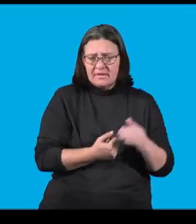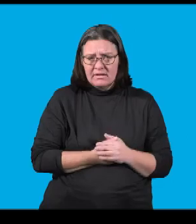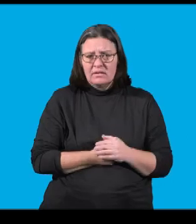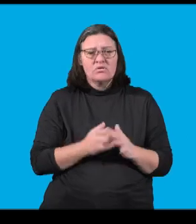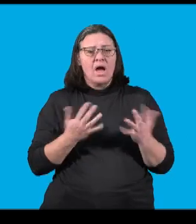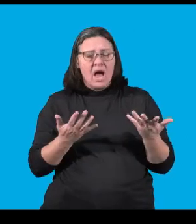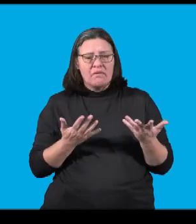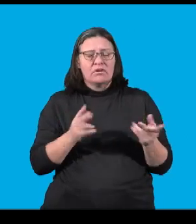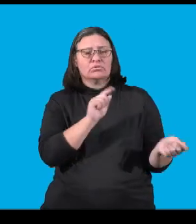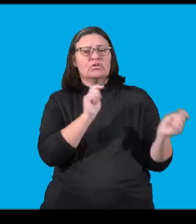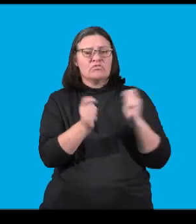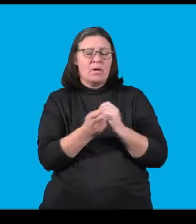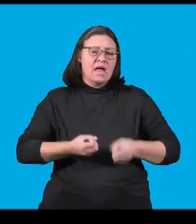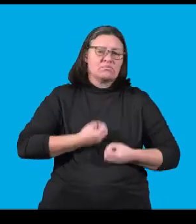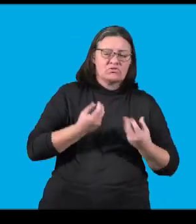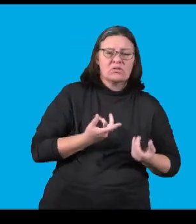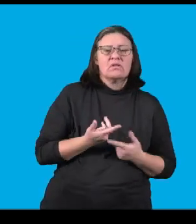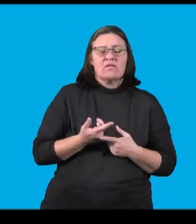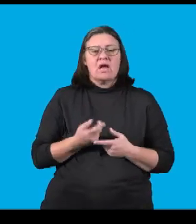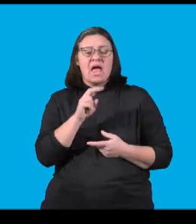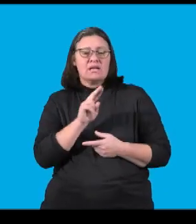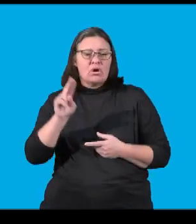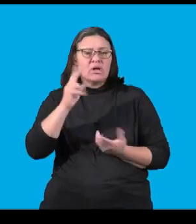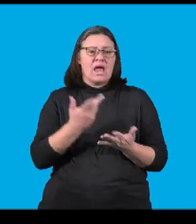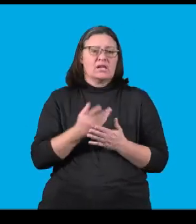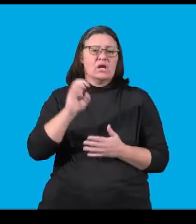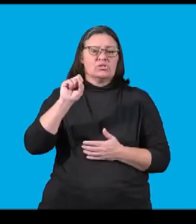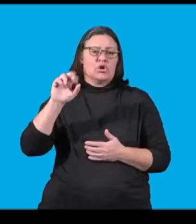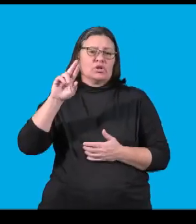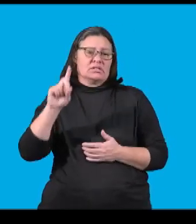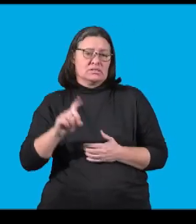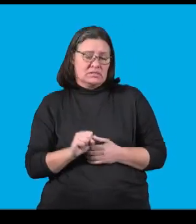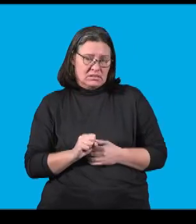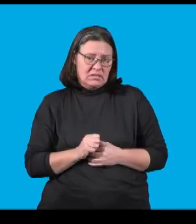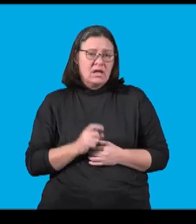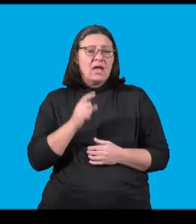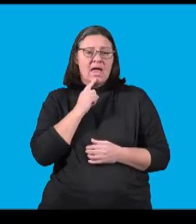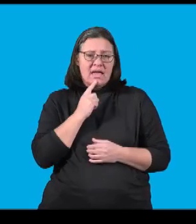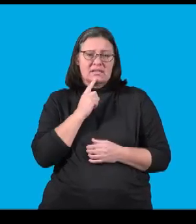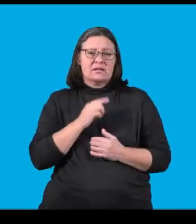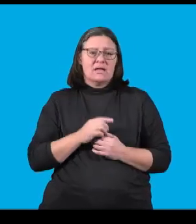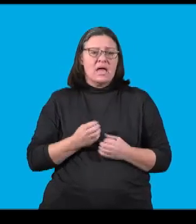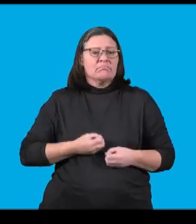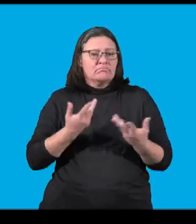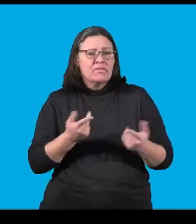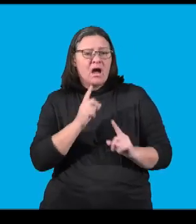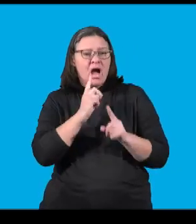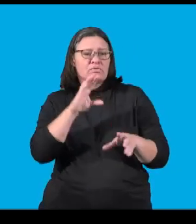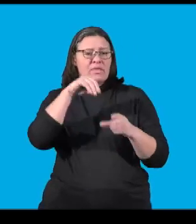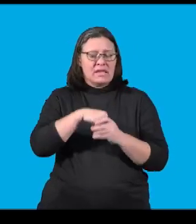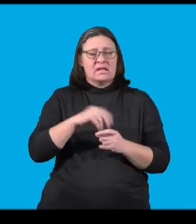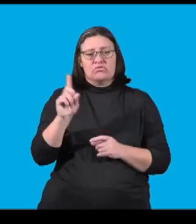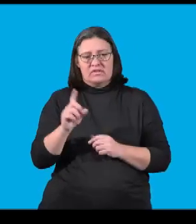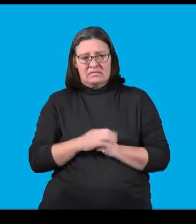we're going to look at how do we transform expressions involving exponents and surds, and then interpreting the answer to the derivative. This part